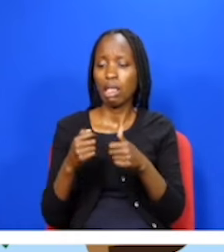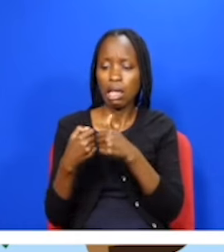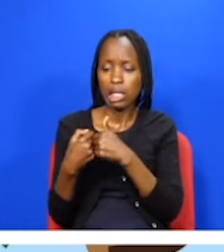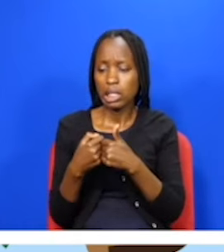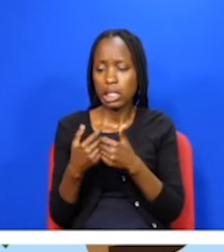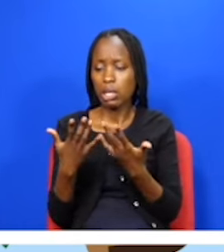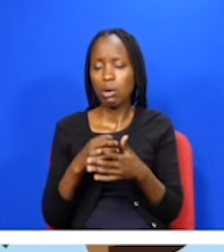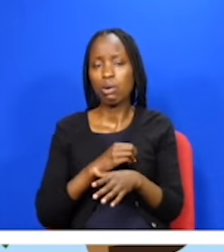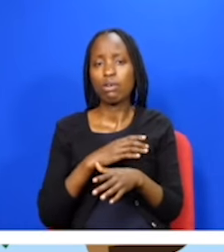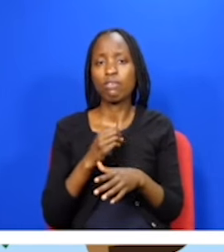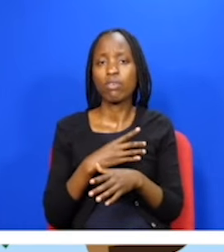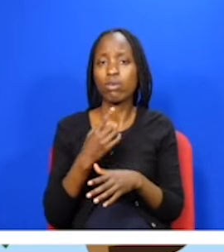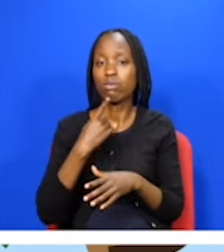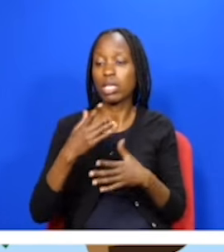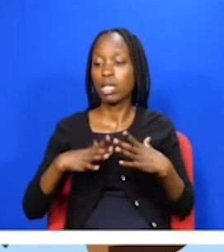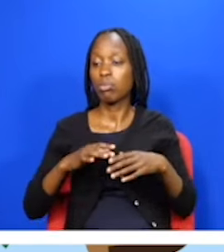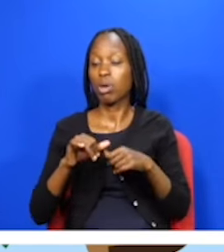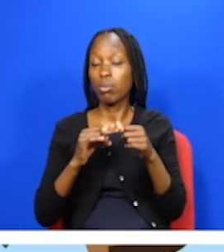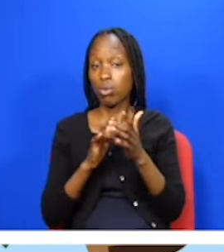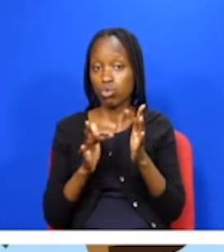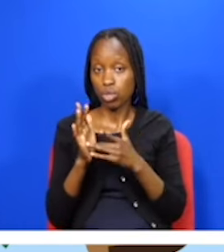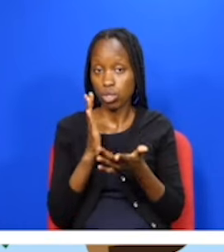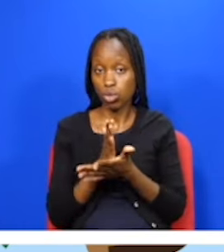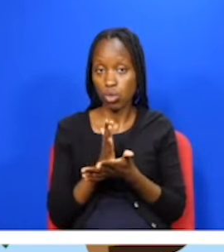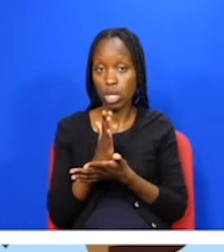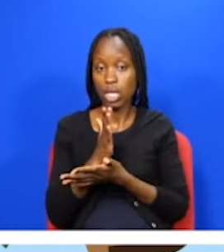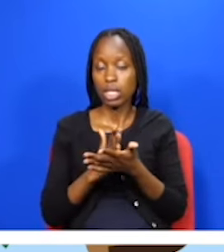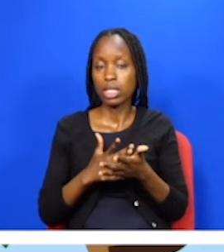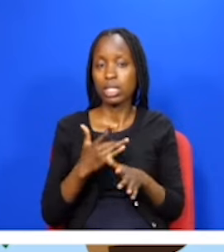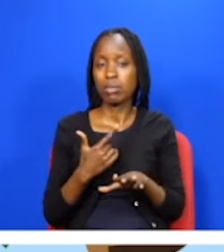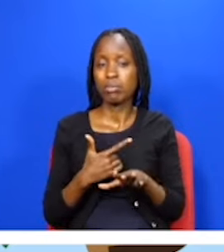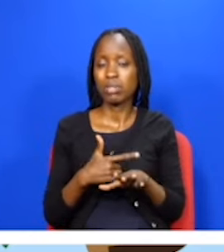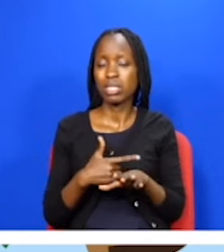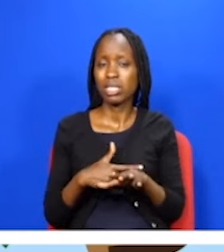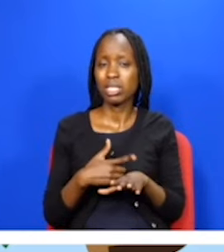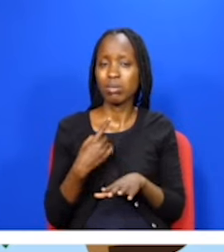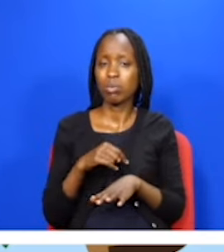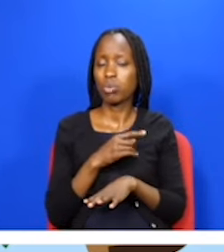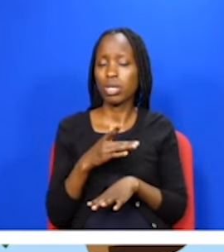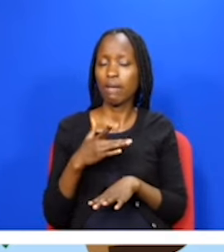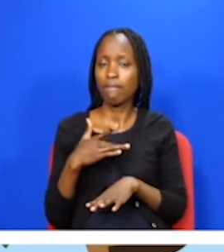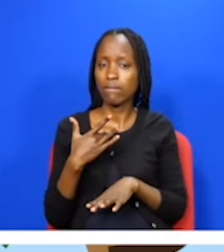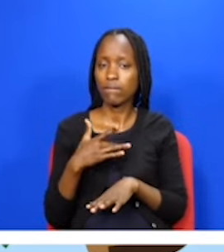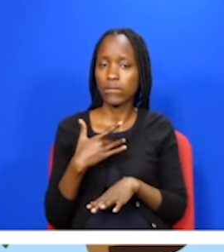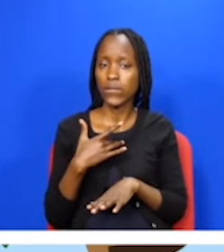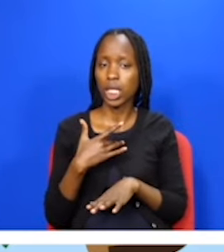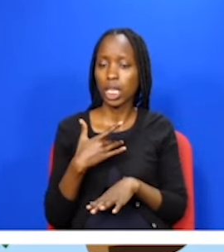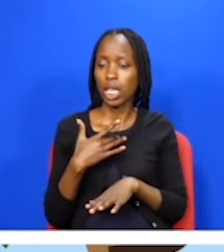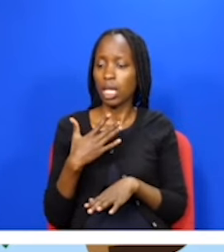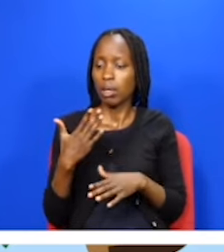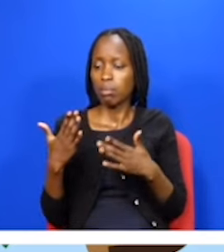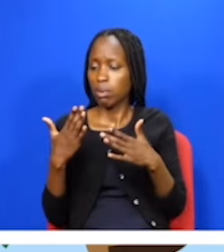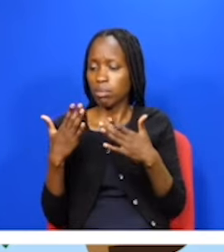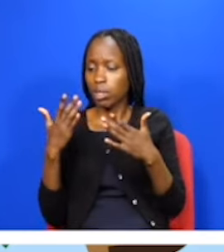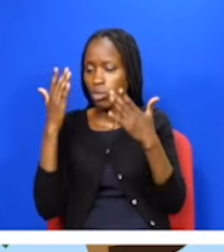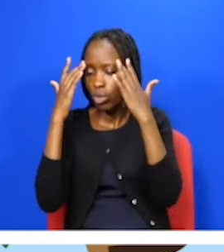of telling people about Jesus. Sometimes you feel maybe you don't have the right word to go and